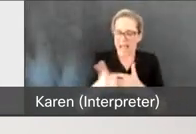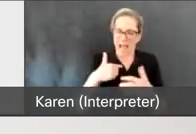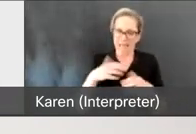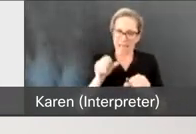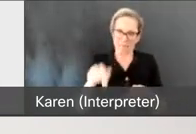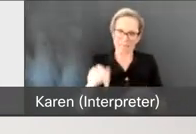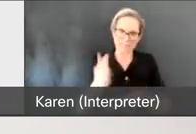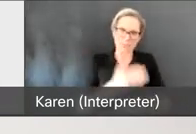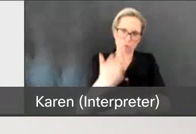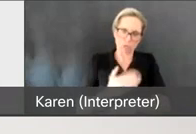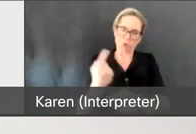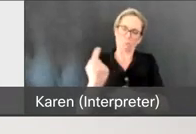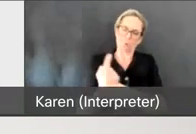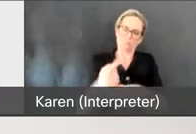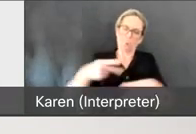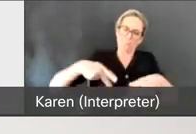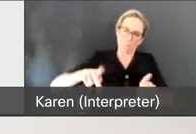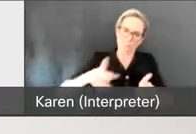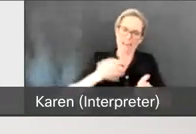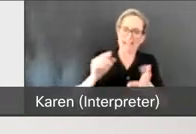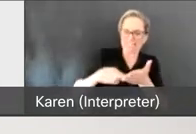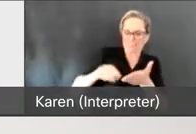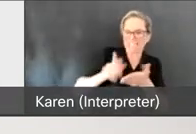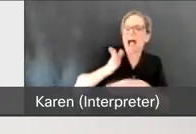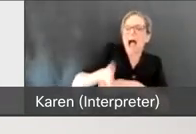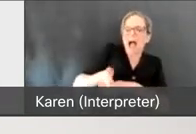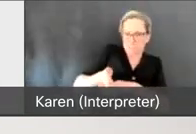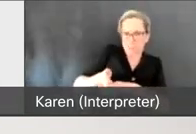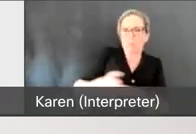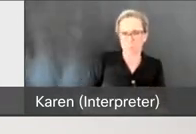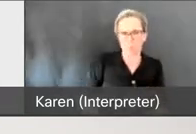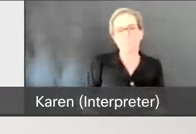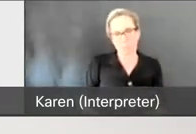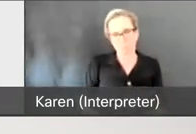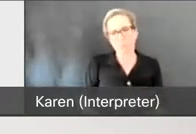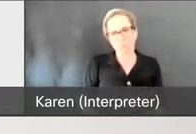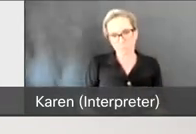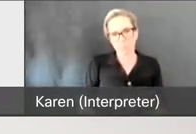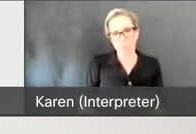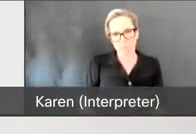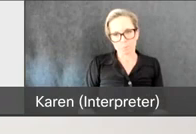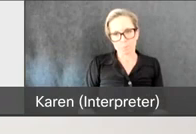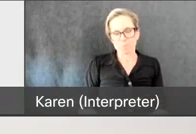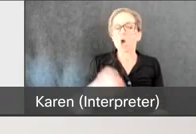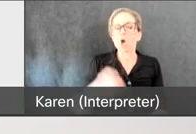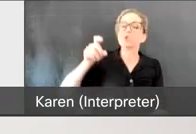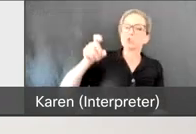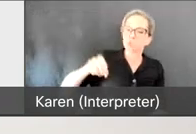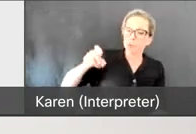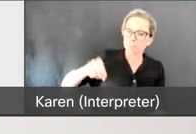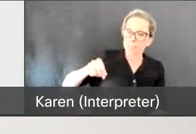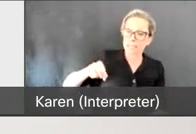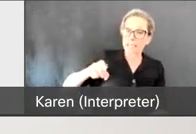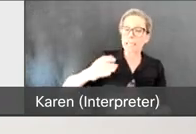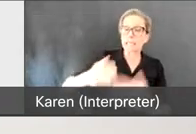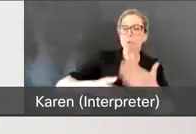uh, properly permitted and inspected after the fact? And there should be a process for